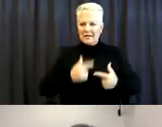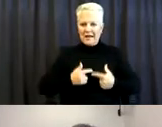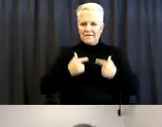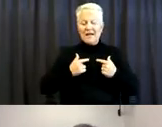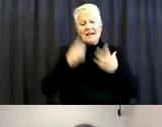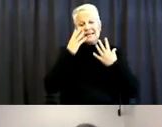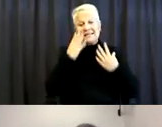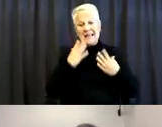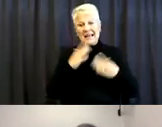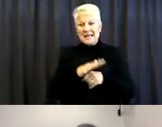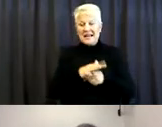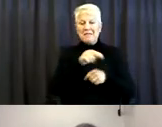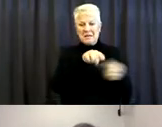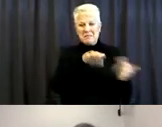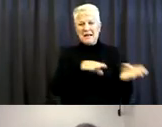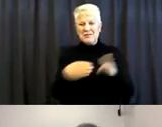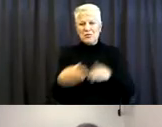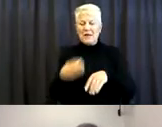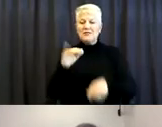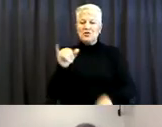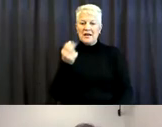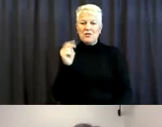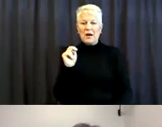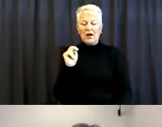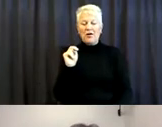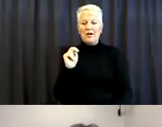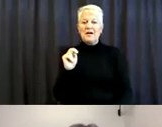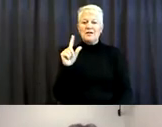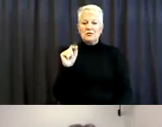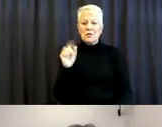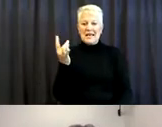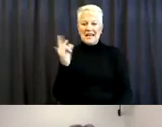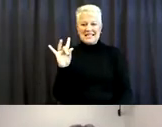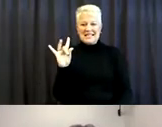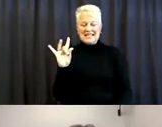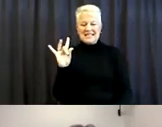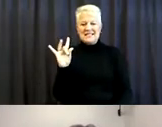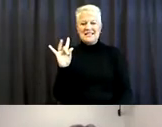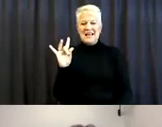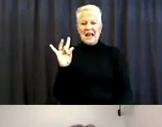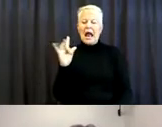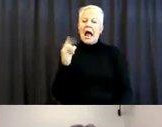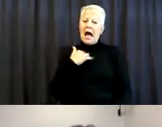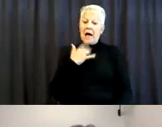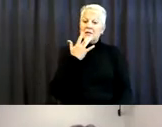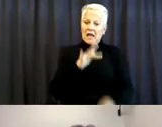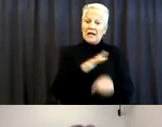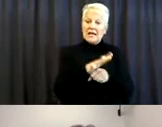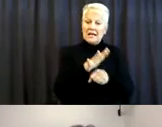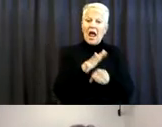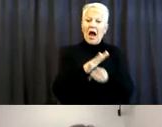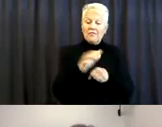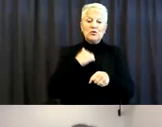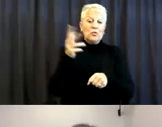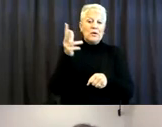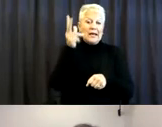Sadly enough, he did pass away in January of 2018. I was lucky enough to